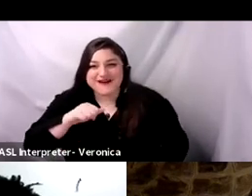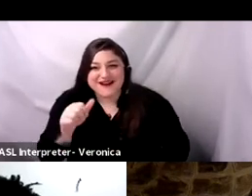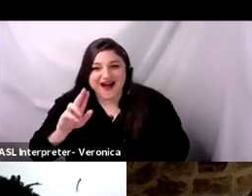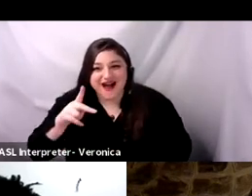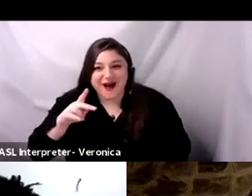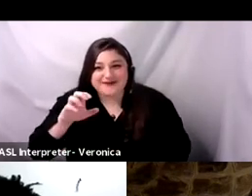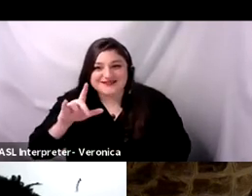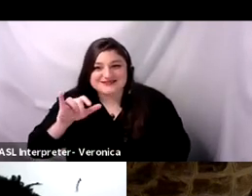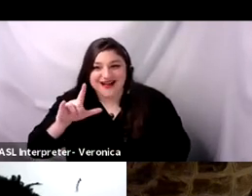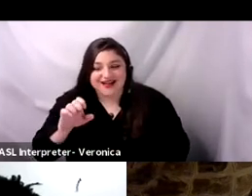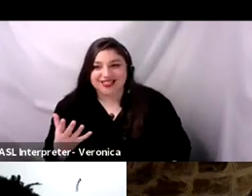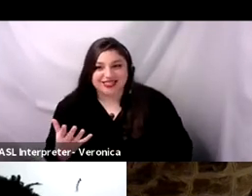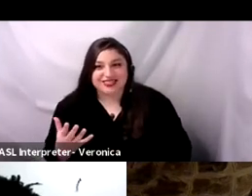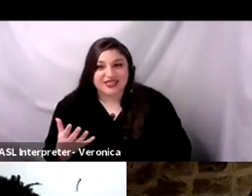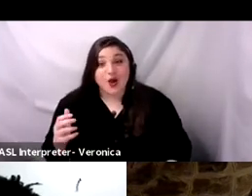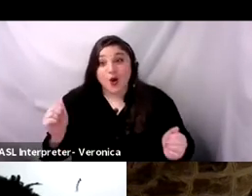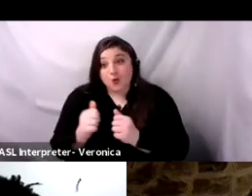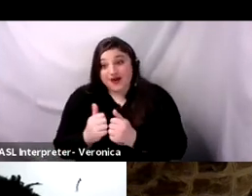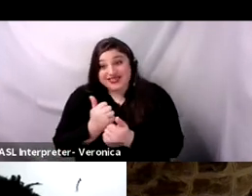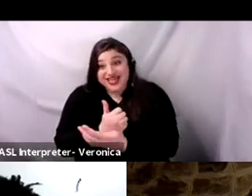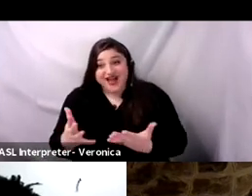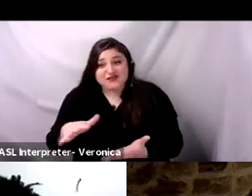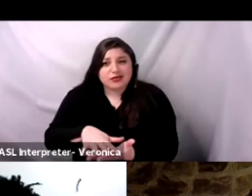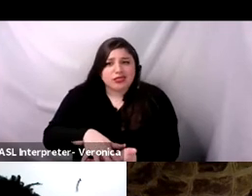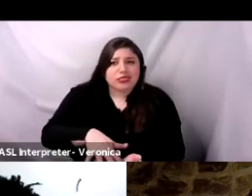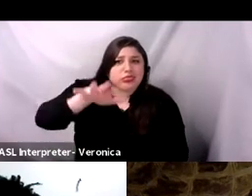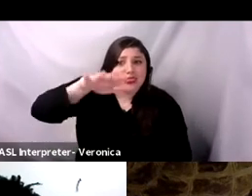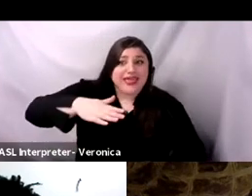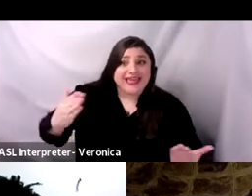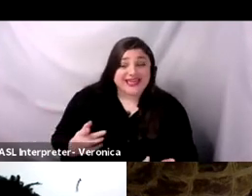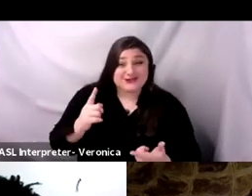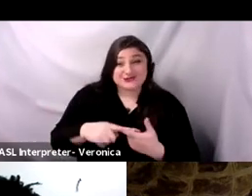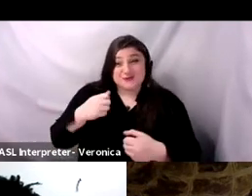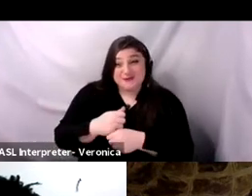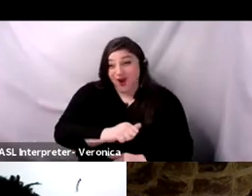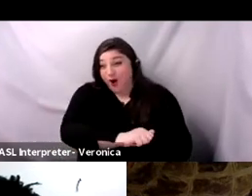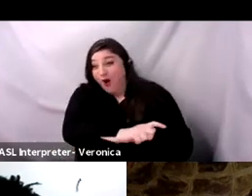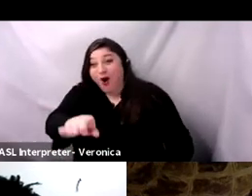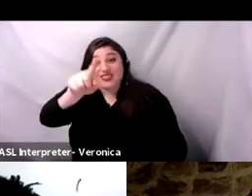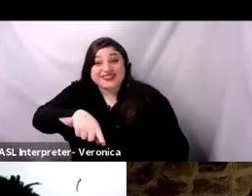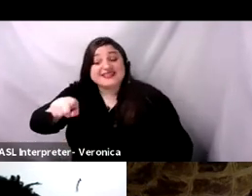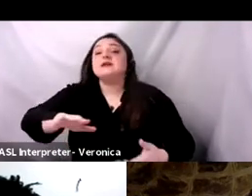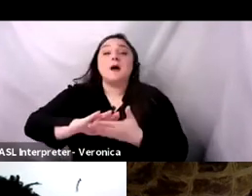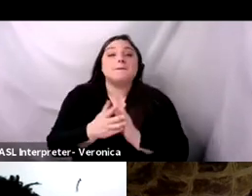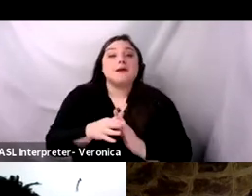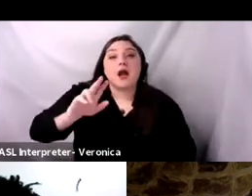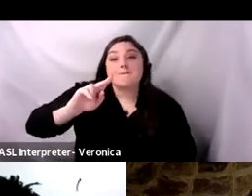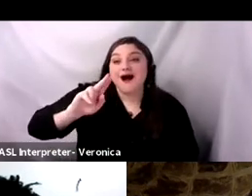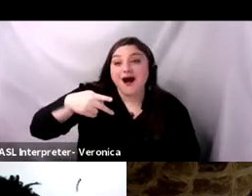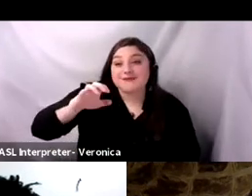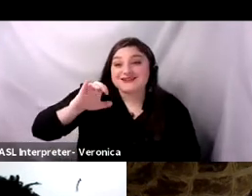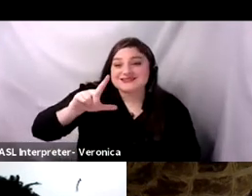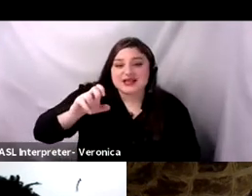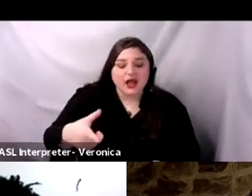currently here is plenty of work for everyone. It just takes people being willing to pay for it.